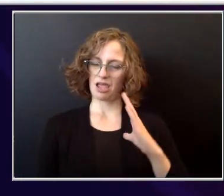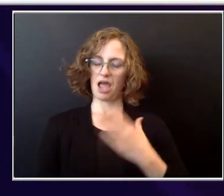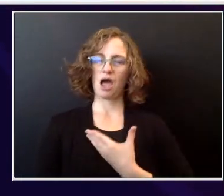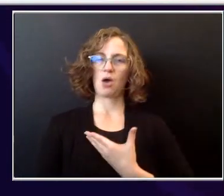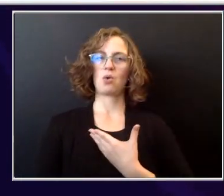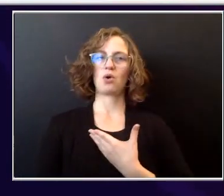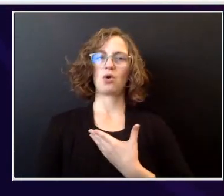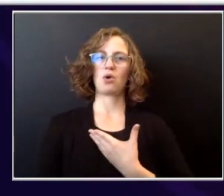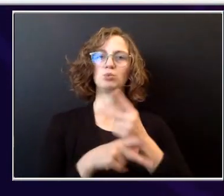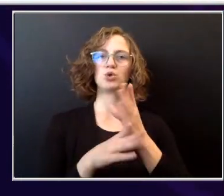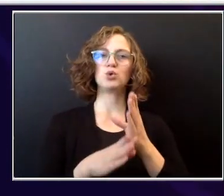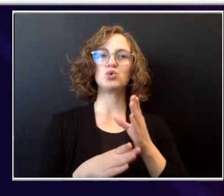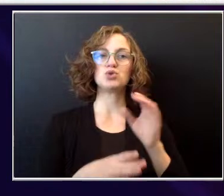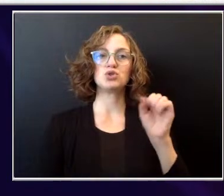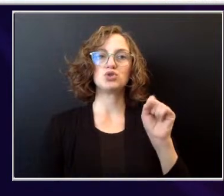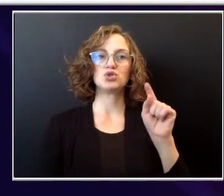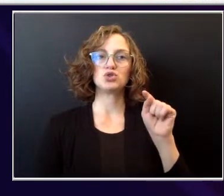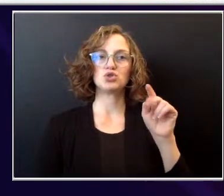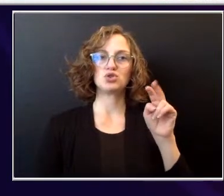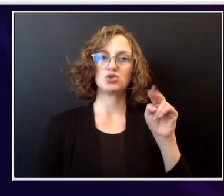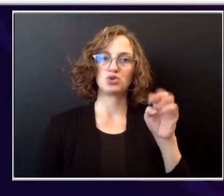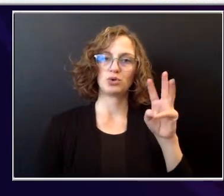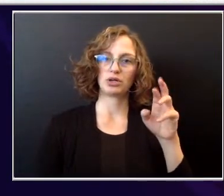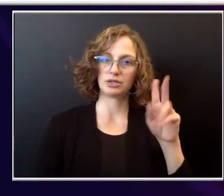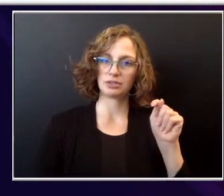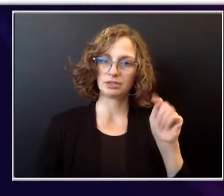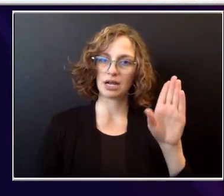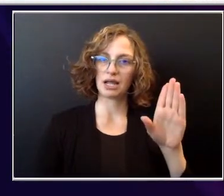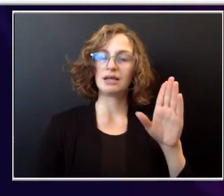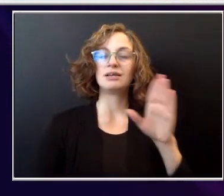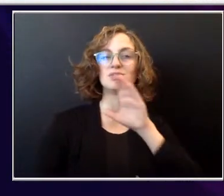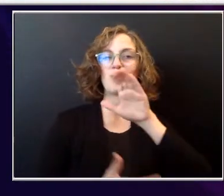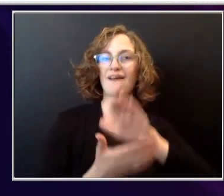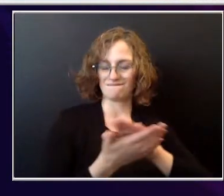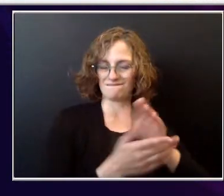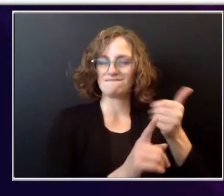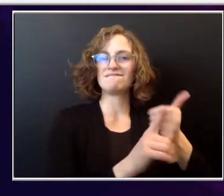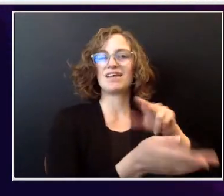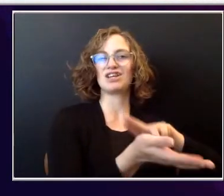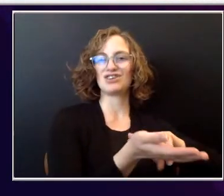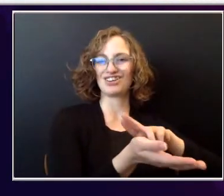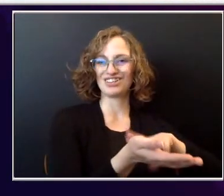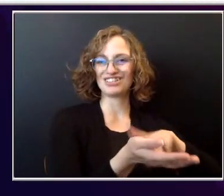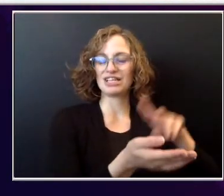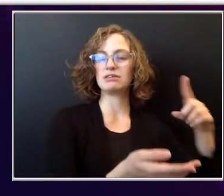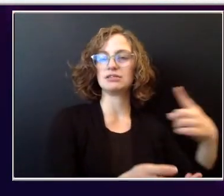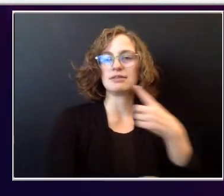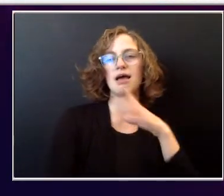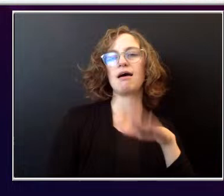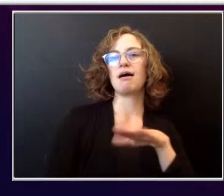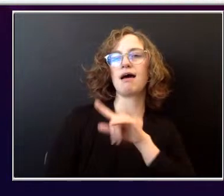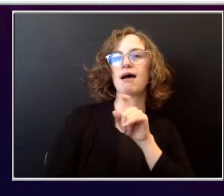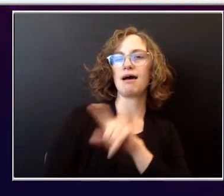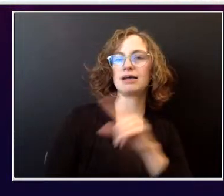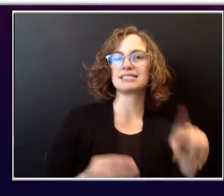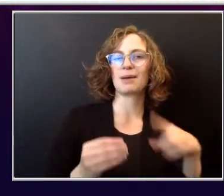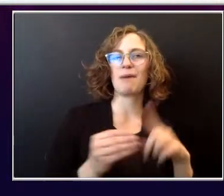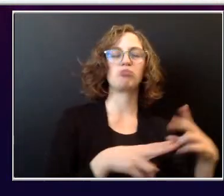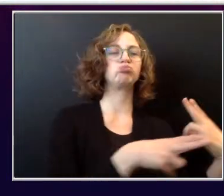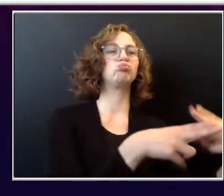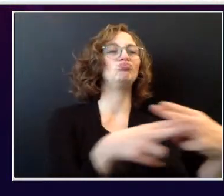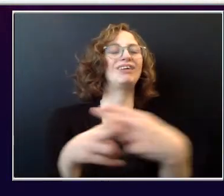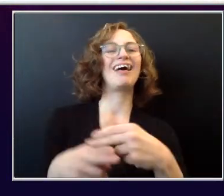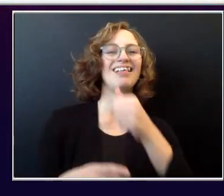whose wife is a nurse, and he said, ask her about calling people Ladybug, because that's what you're kind of known for,